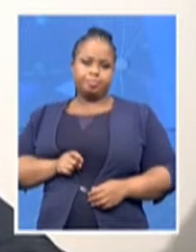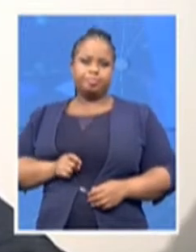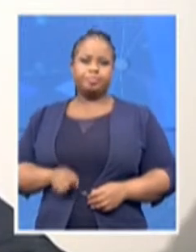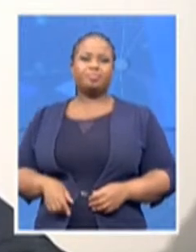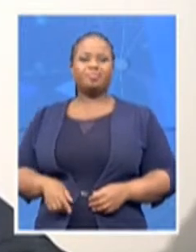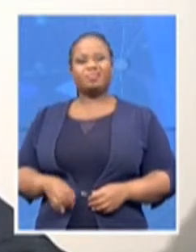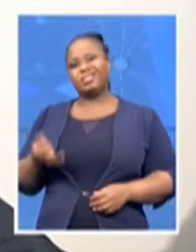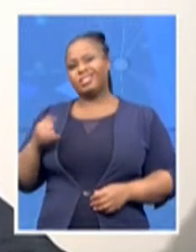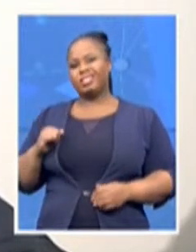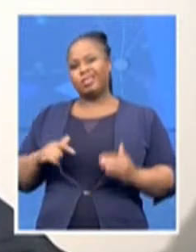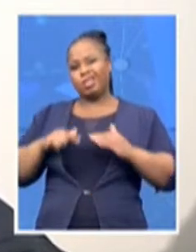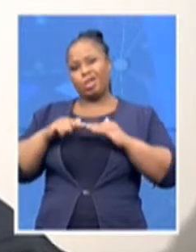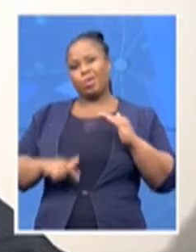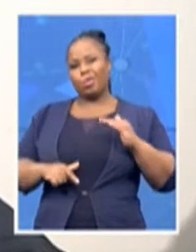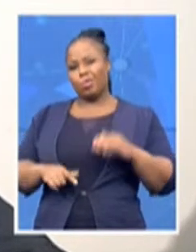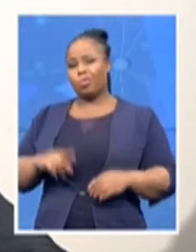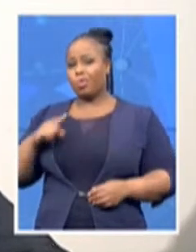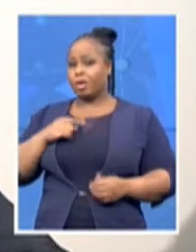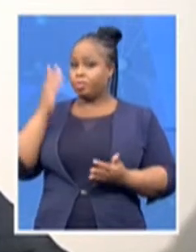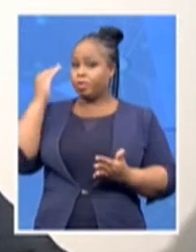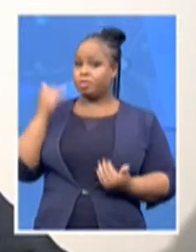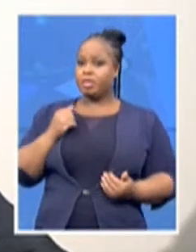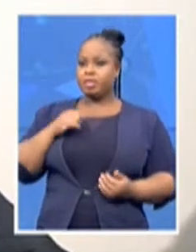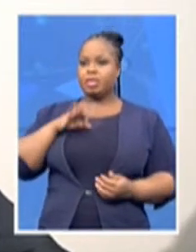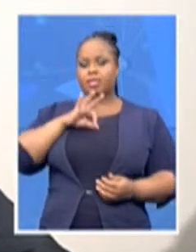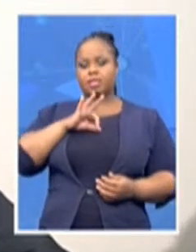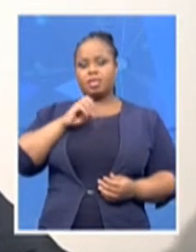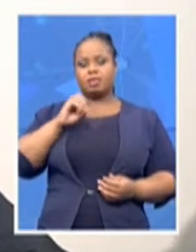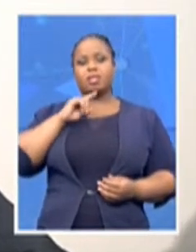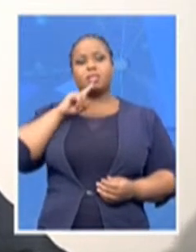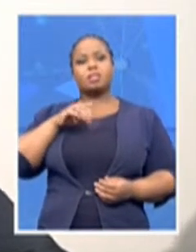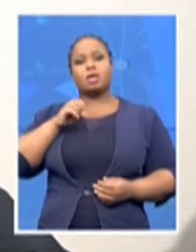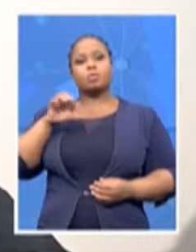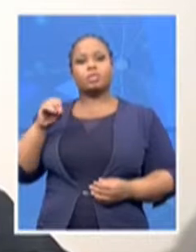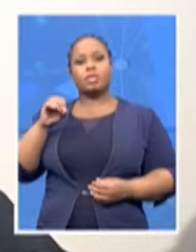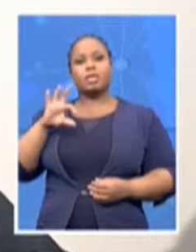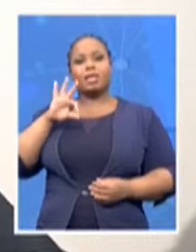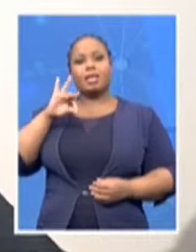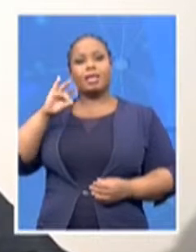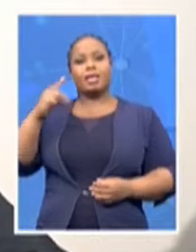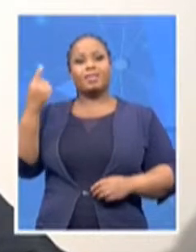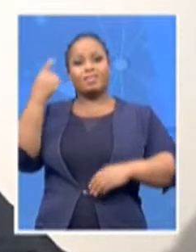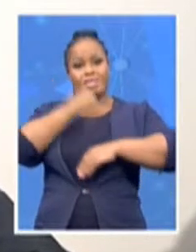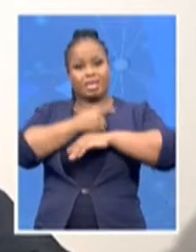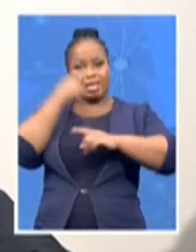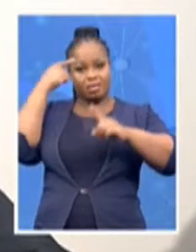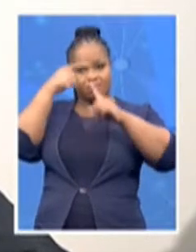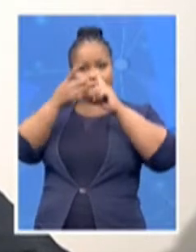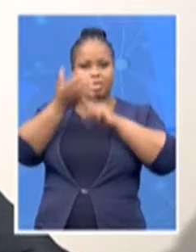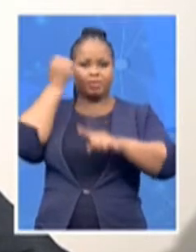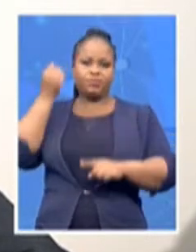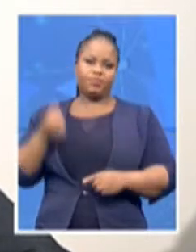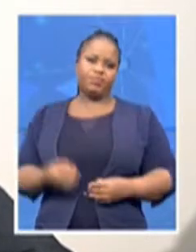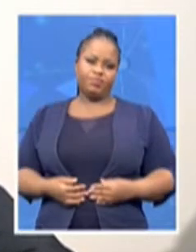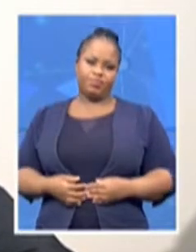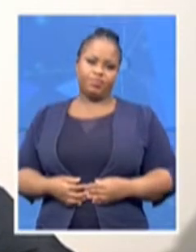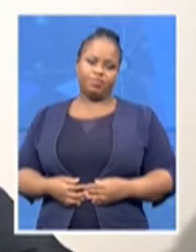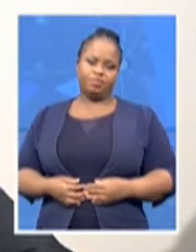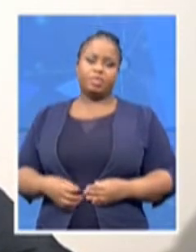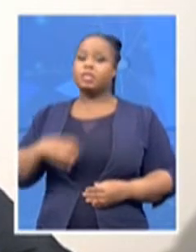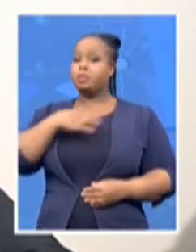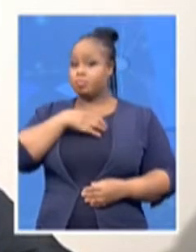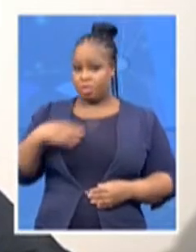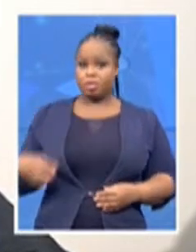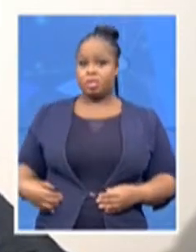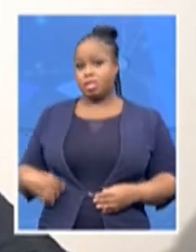300,000 which we wish to reach, which the president said we must. We have not yet touched that. At the